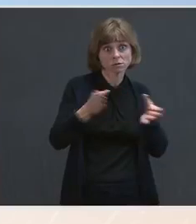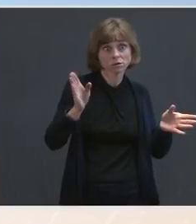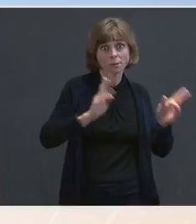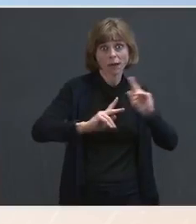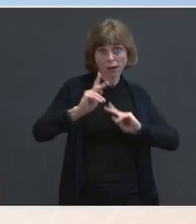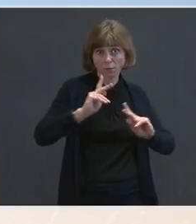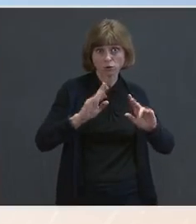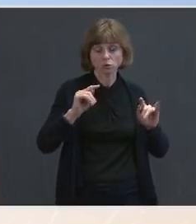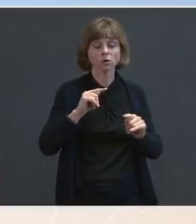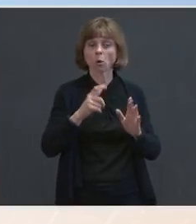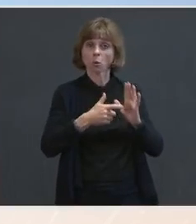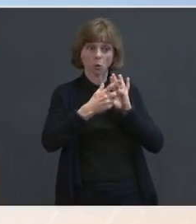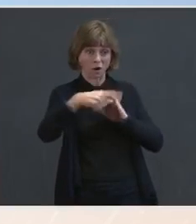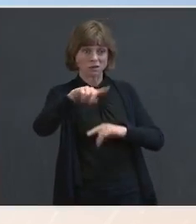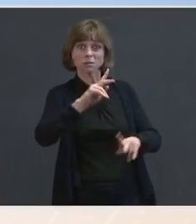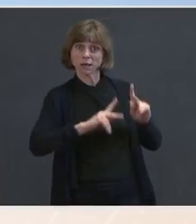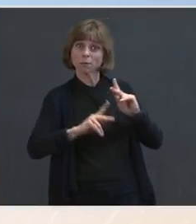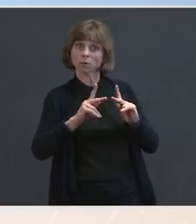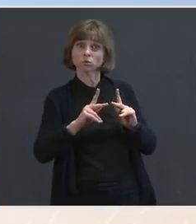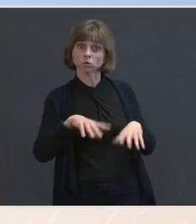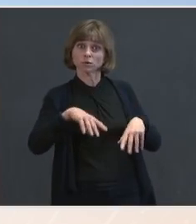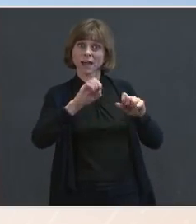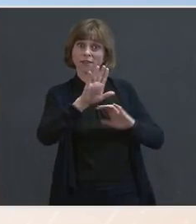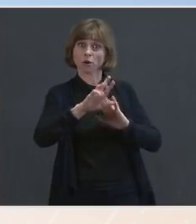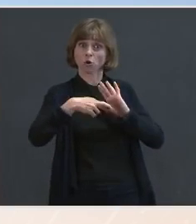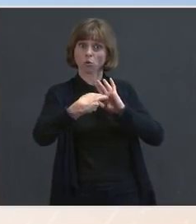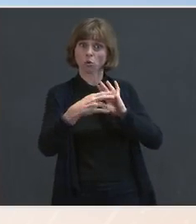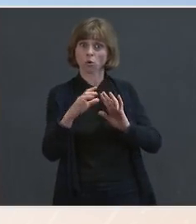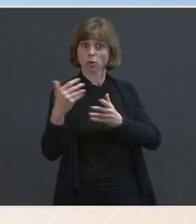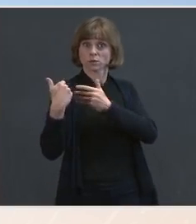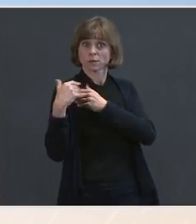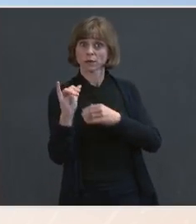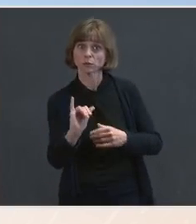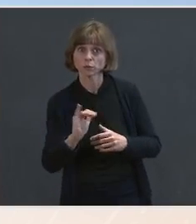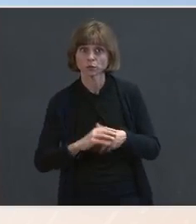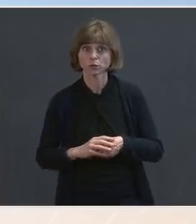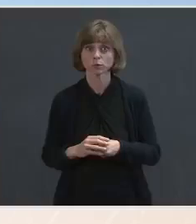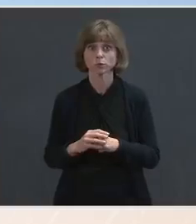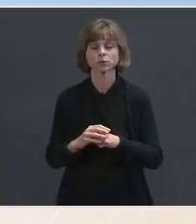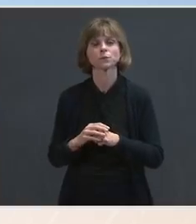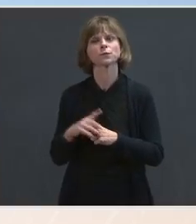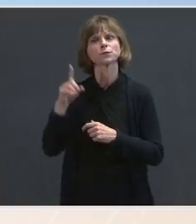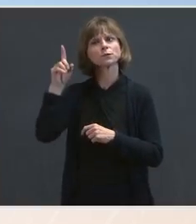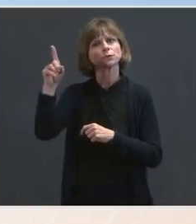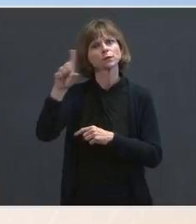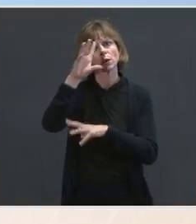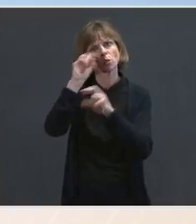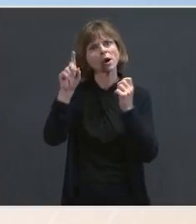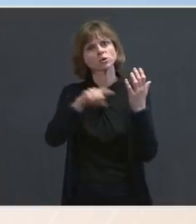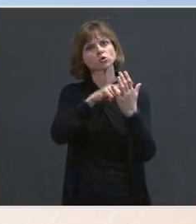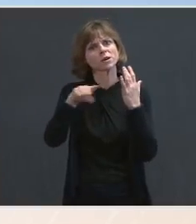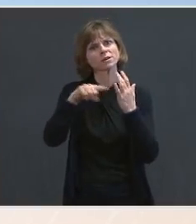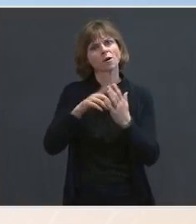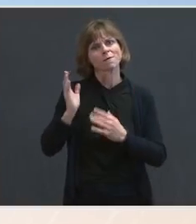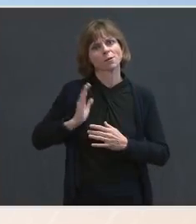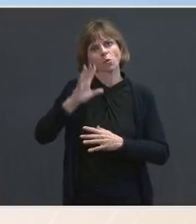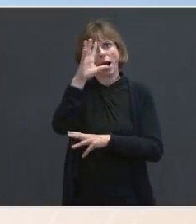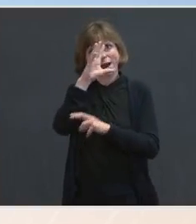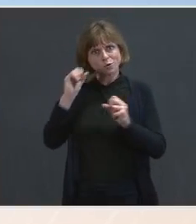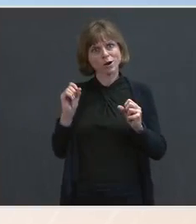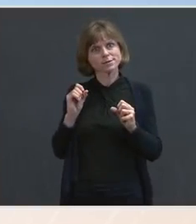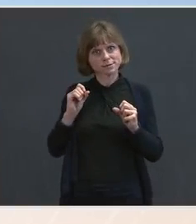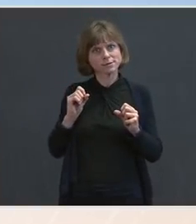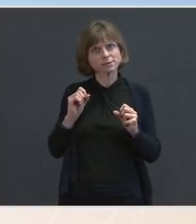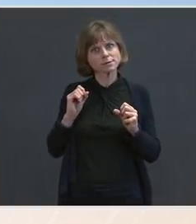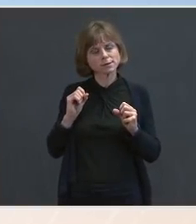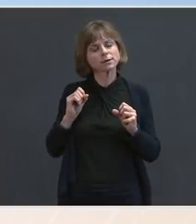important and vital role here too. Just one question on vaccines. The president has been pretty critical of the prior administration's handling of this pandemic, saying you inherited a mess